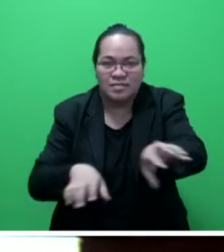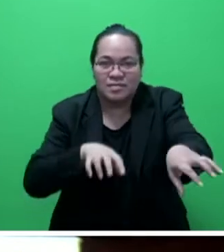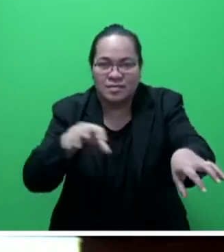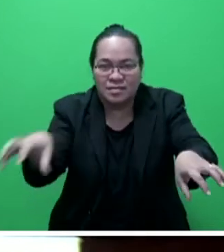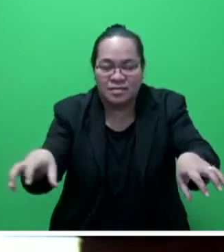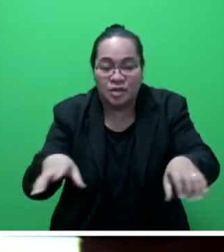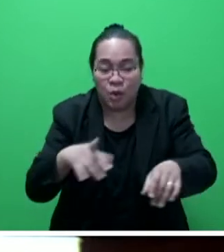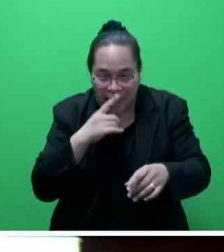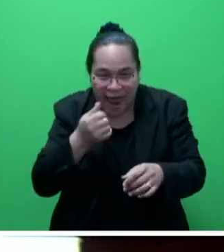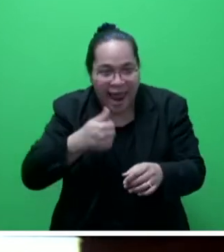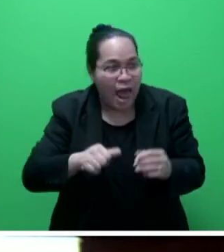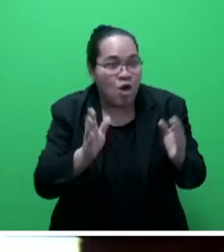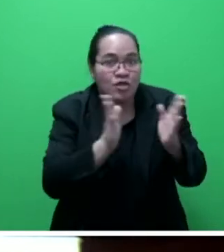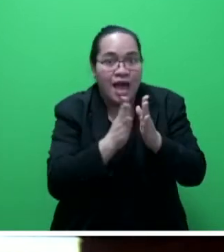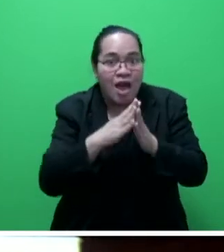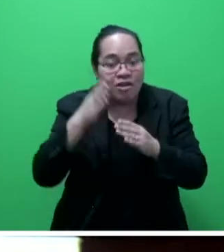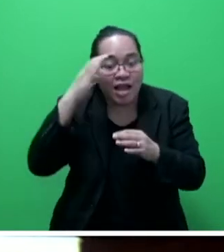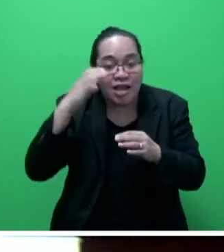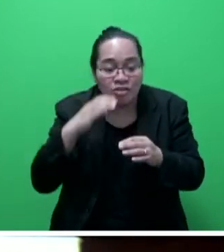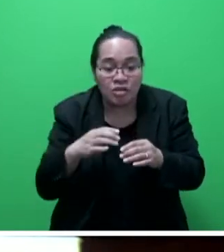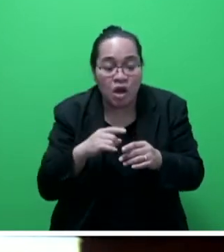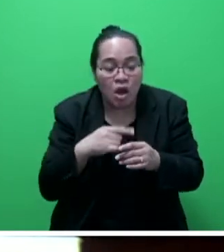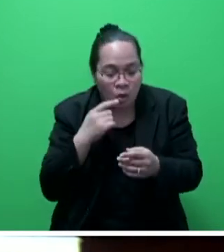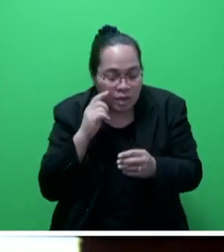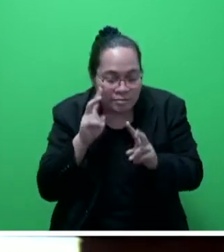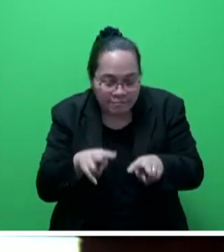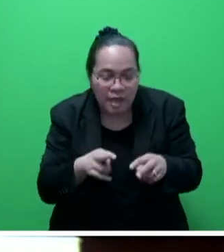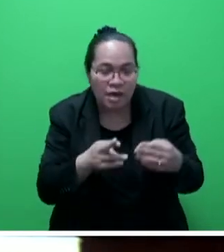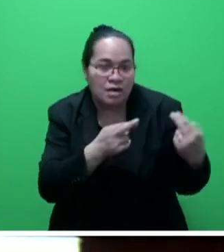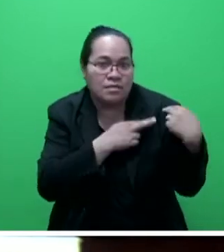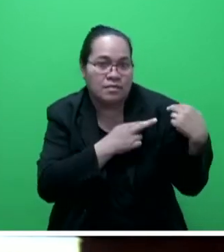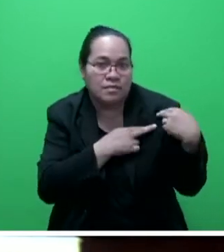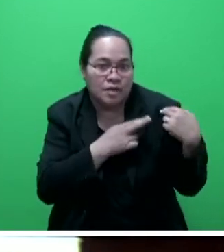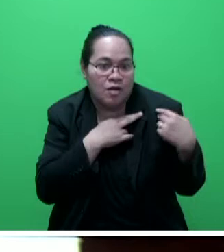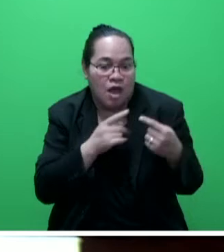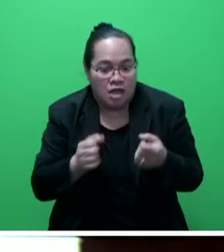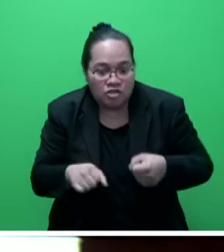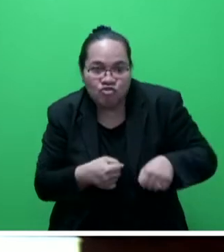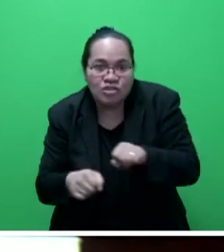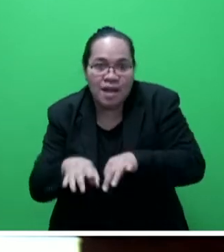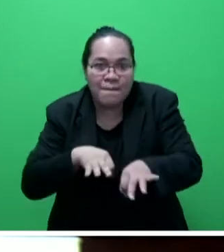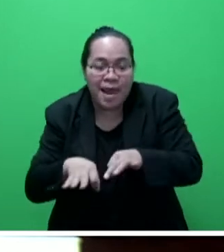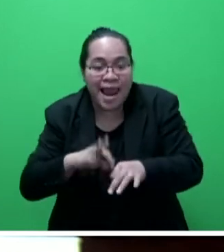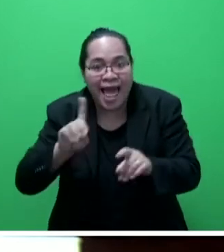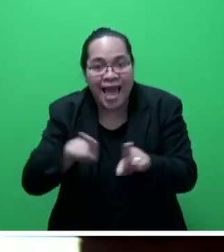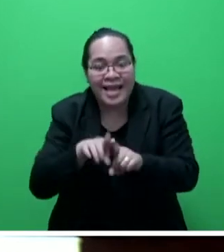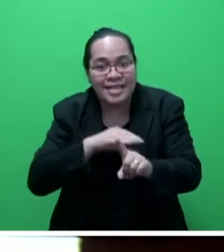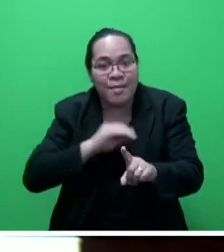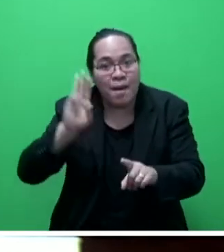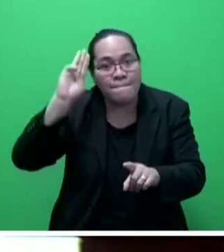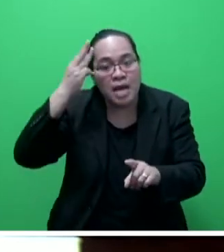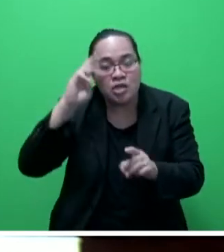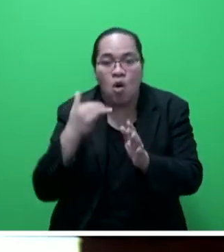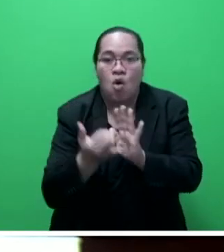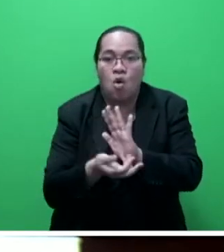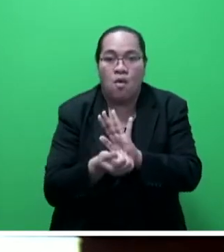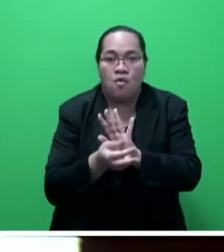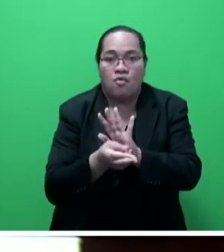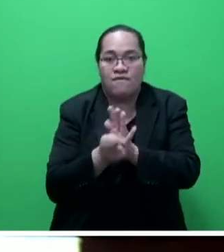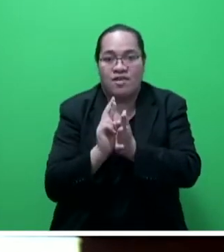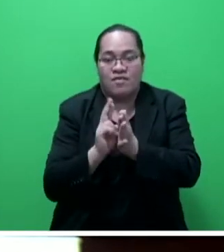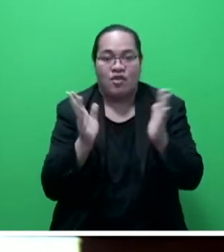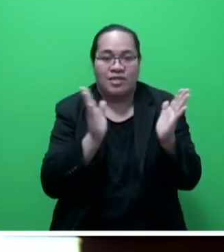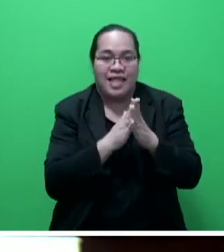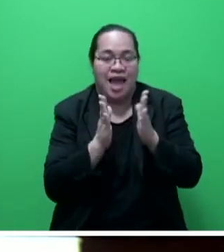Planning to focus more on the core responsibility of strategic planning, such as master planning and revision of the town